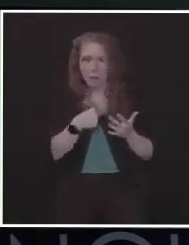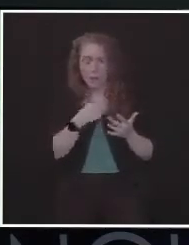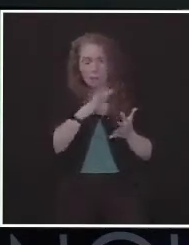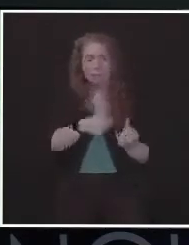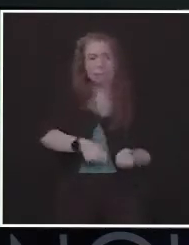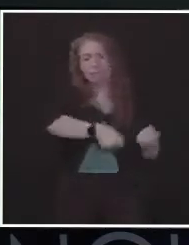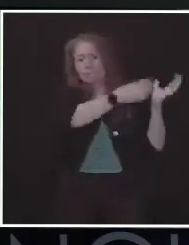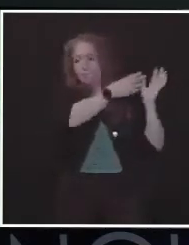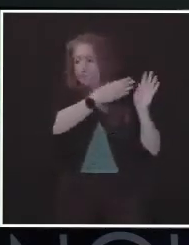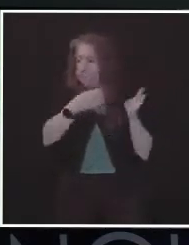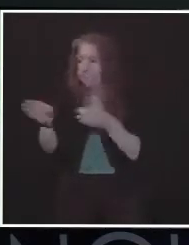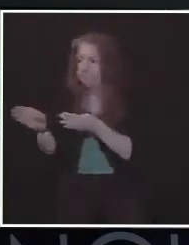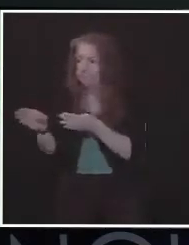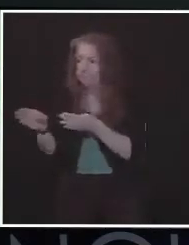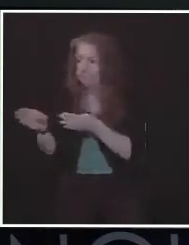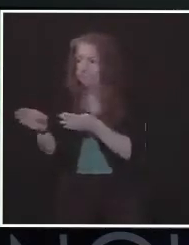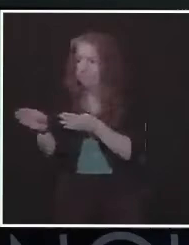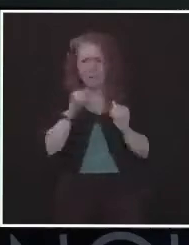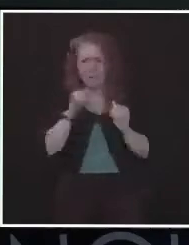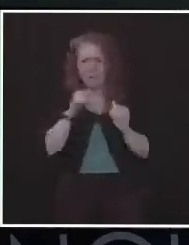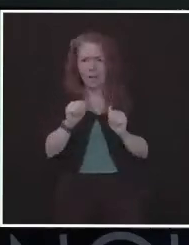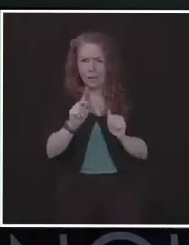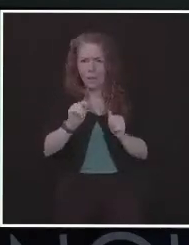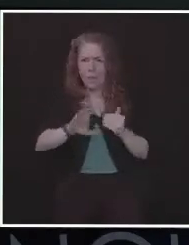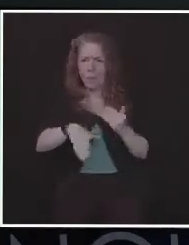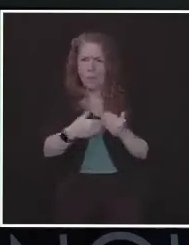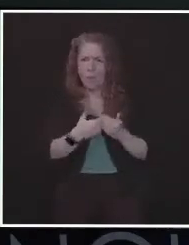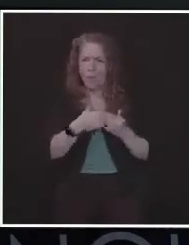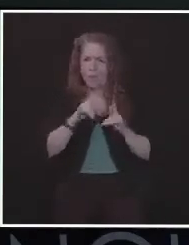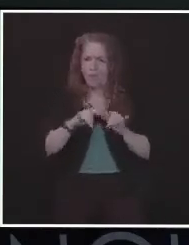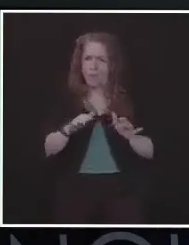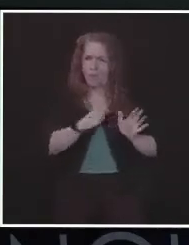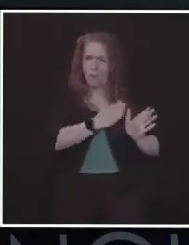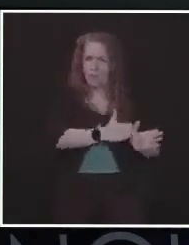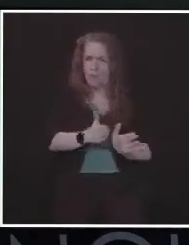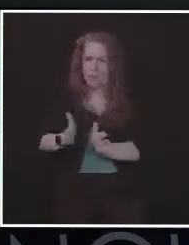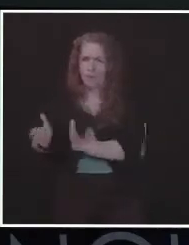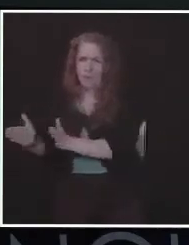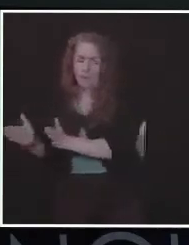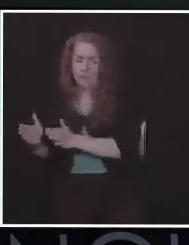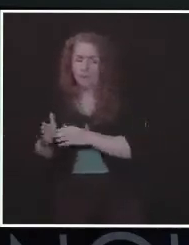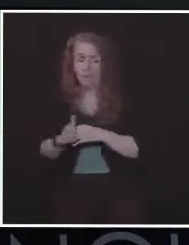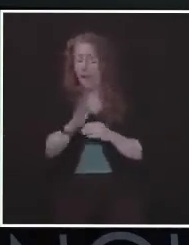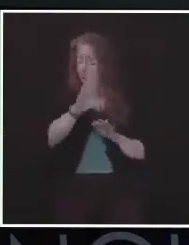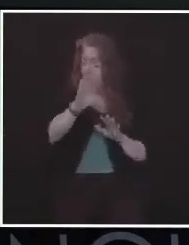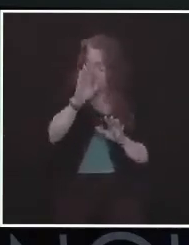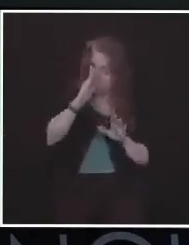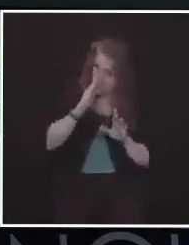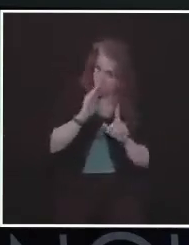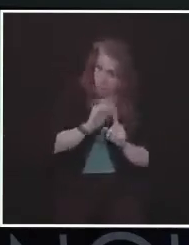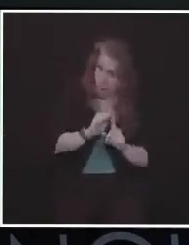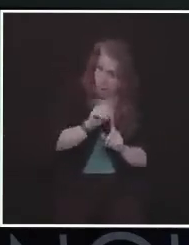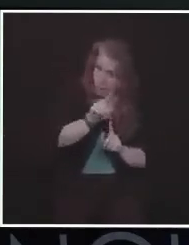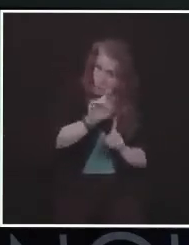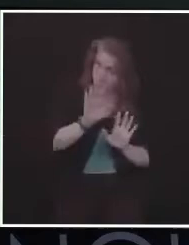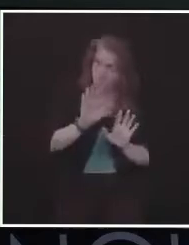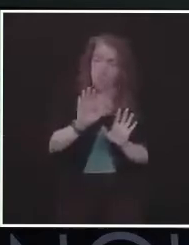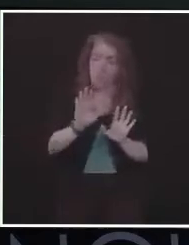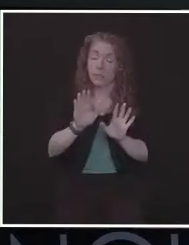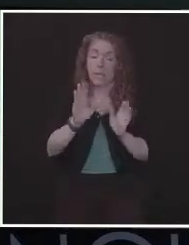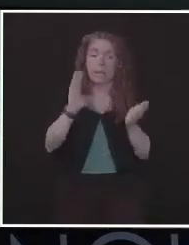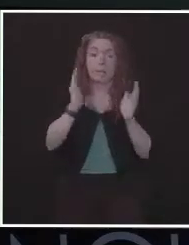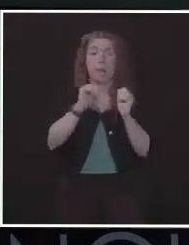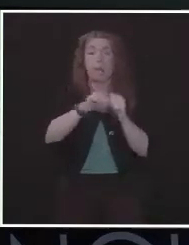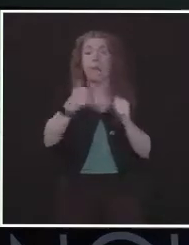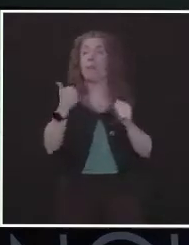things together. And by the way, let me remind you, this is compared to other federal agencies. This is